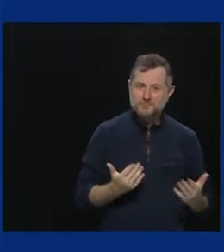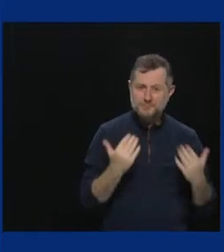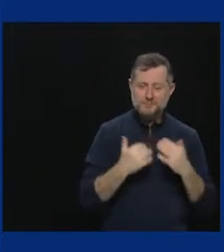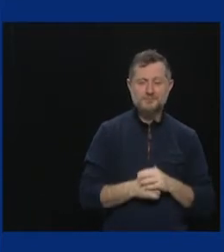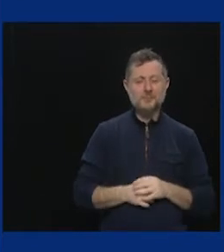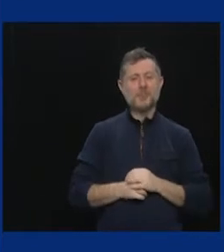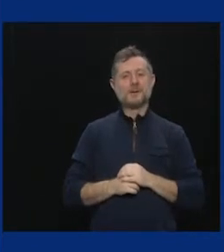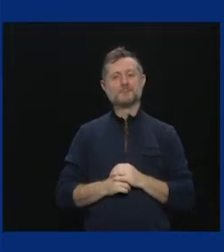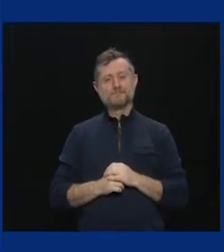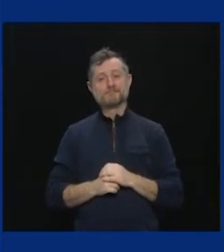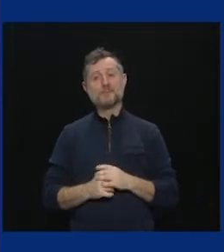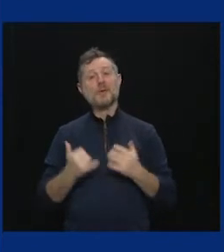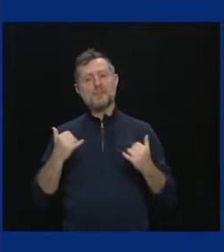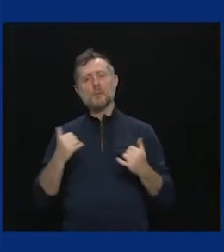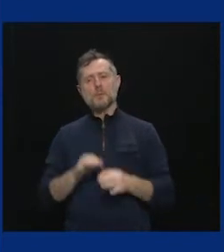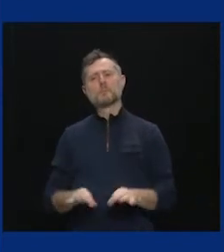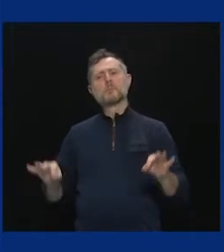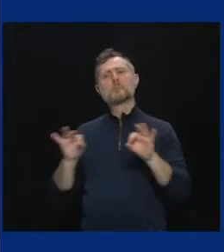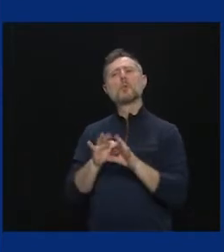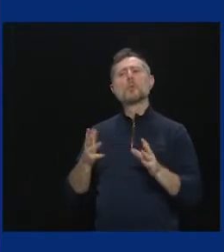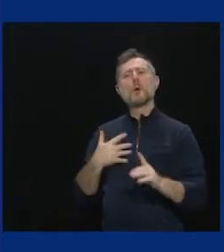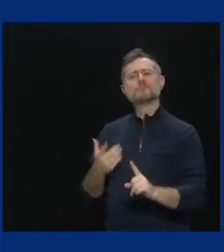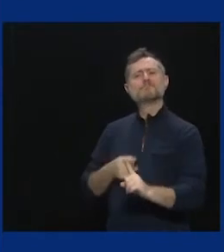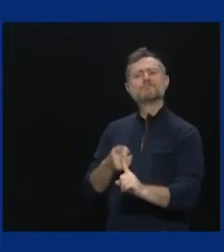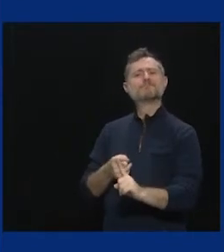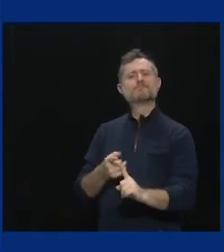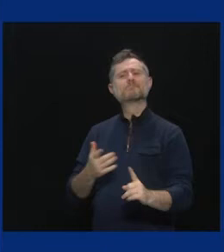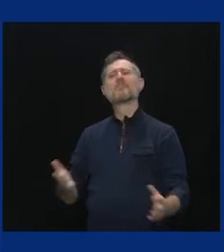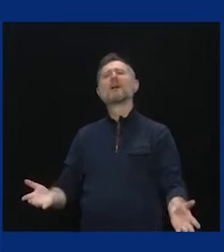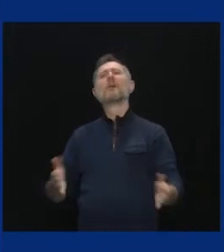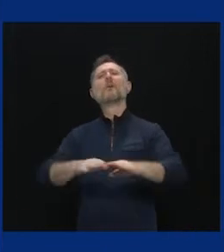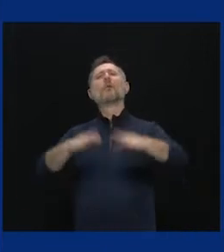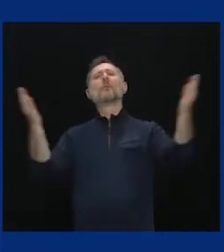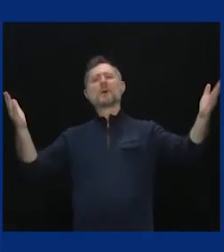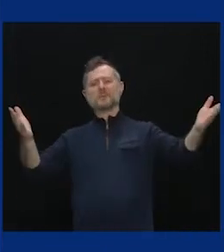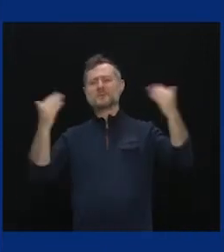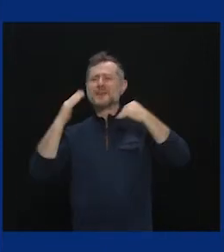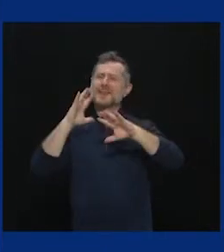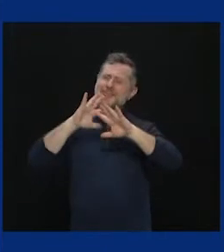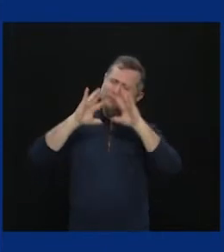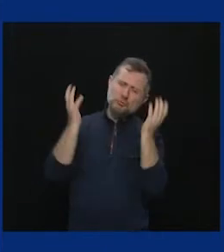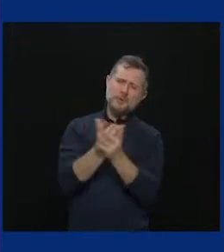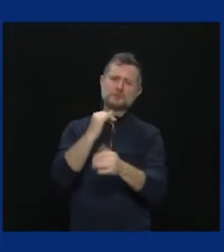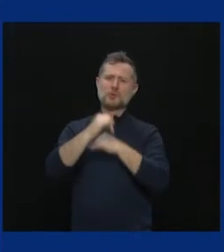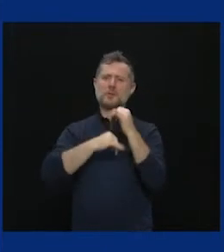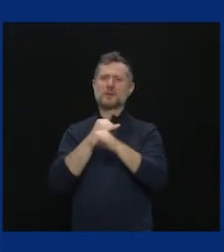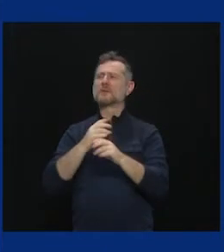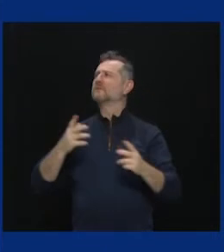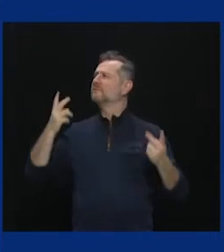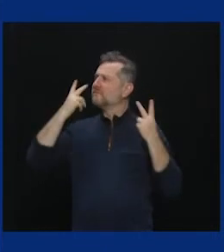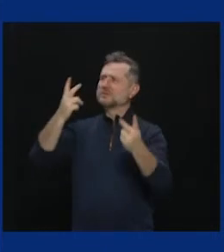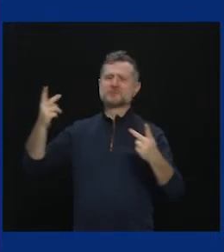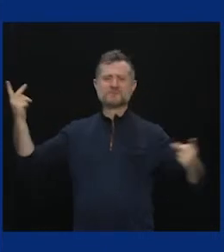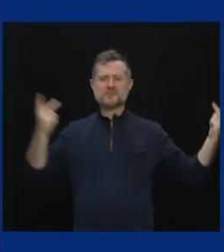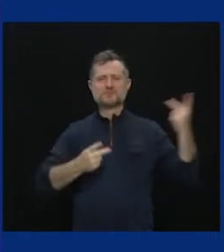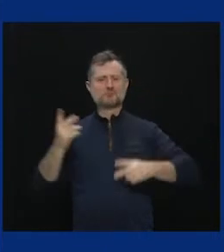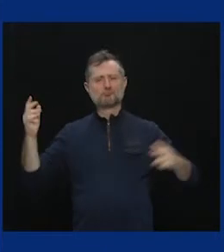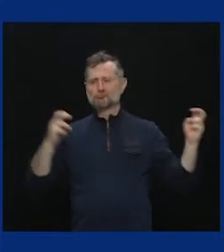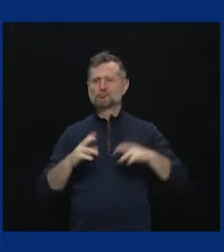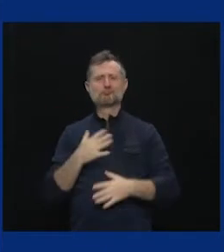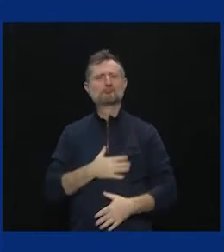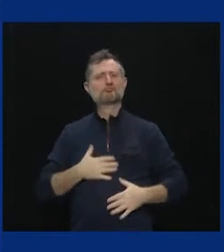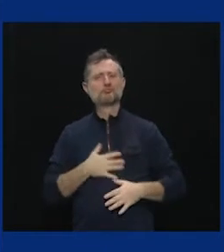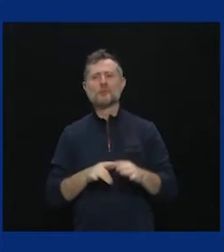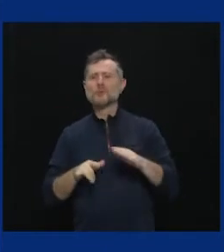major milestone. It is the day we welcome back our international travelers. So those of you who've enjoyed going to the airports without a crowd, sorry,